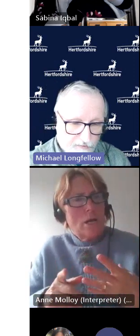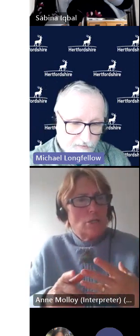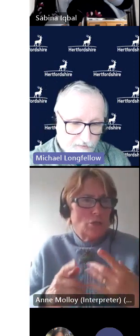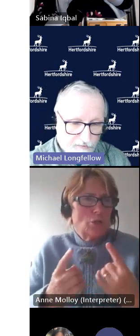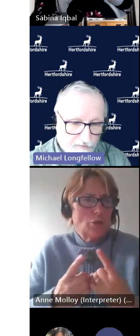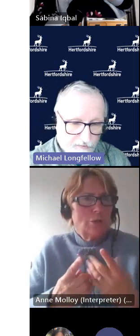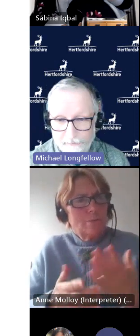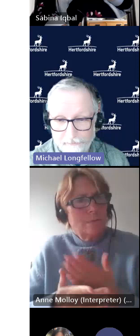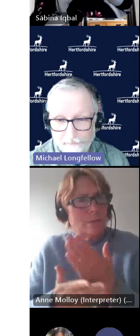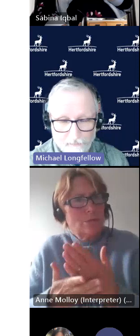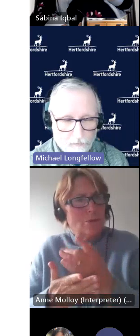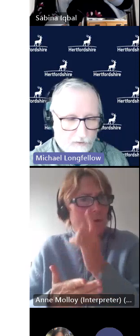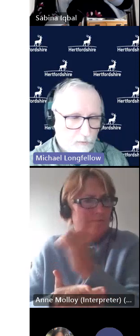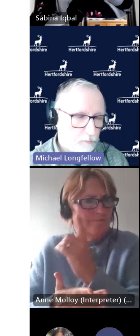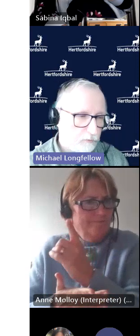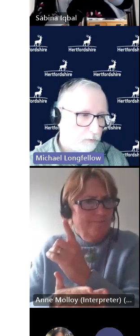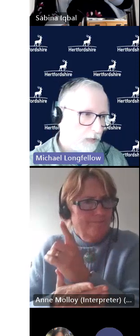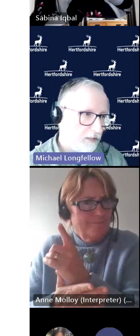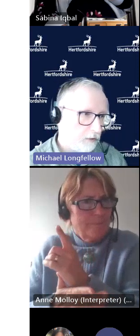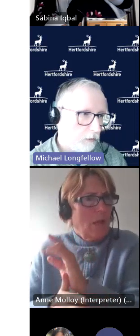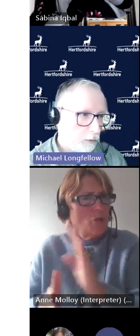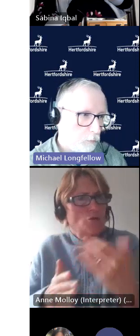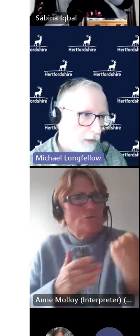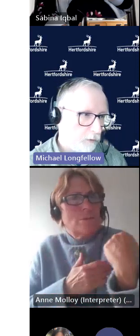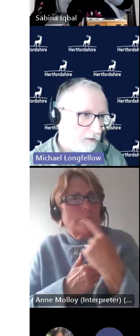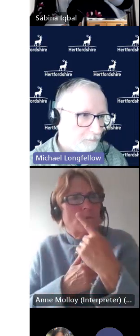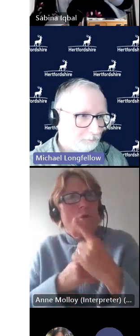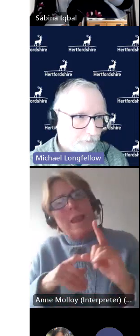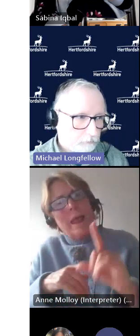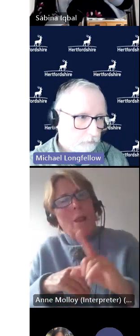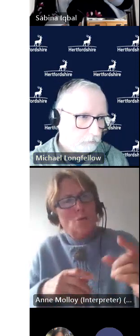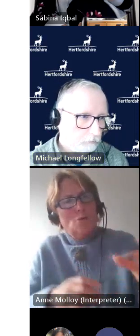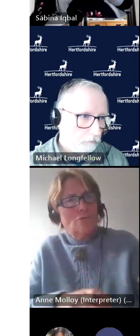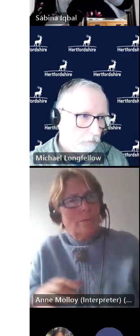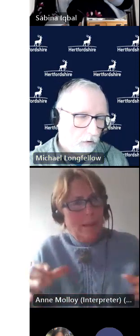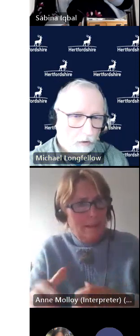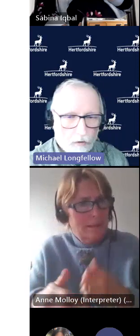sure that the landlord isn't actually responsible for replacing white goods.